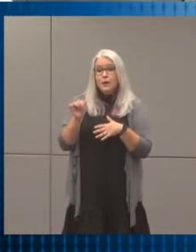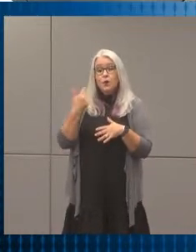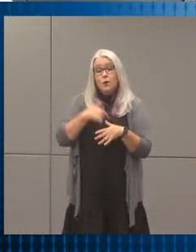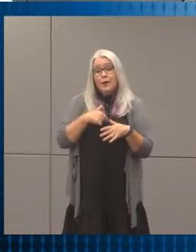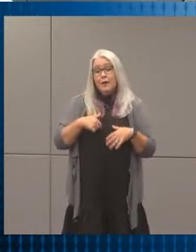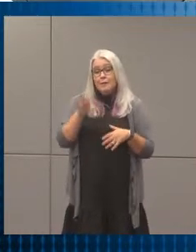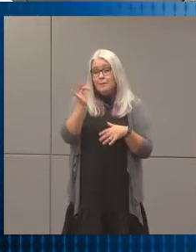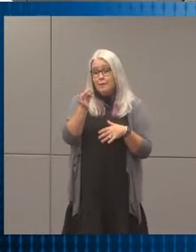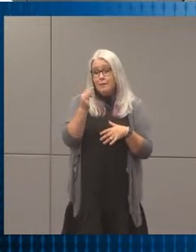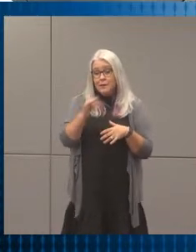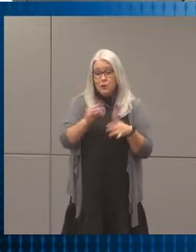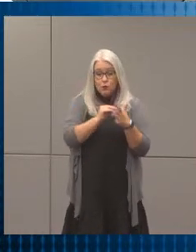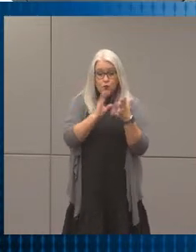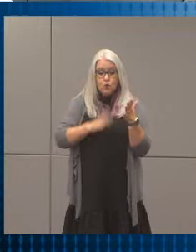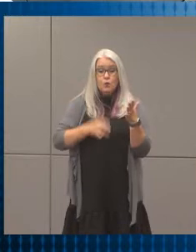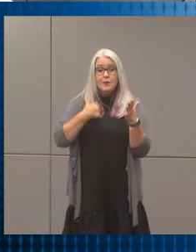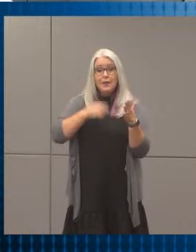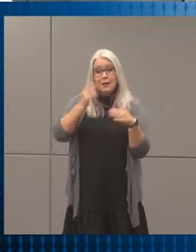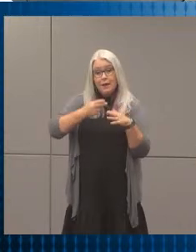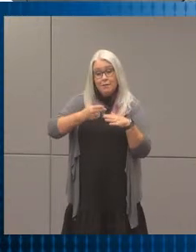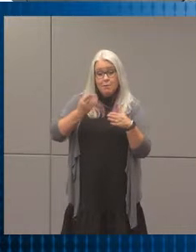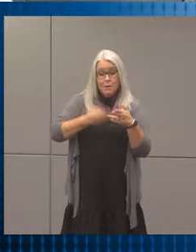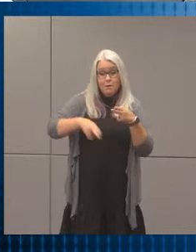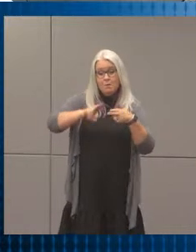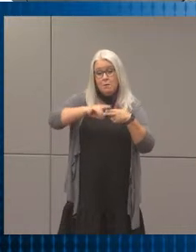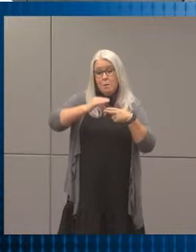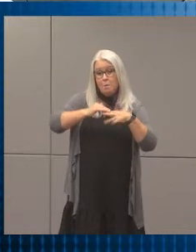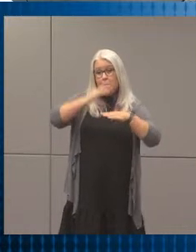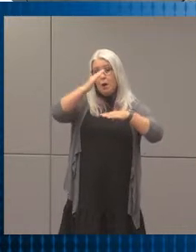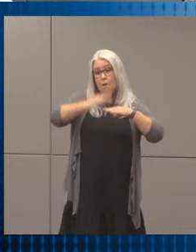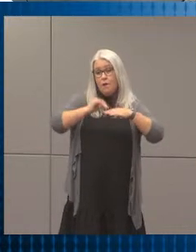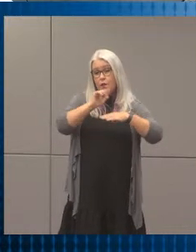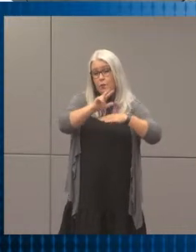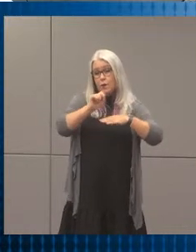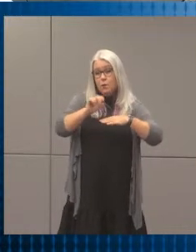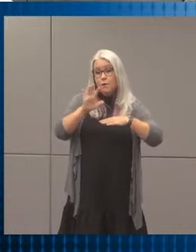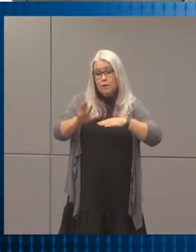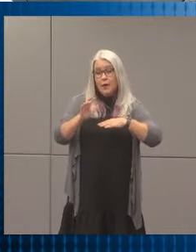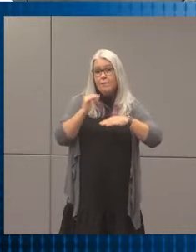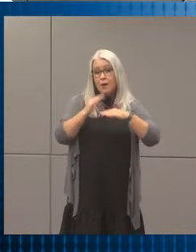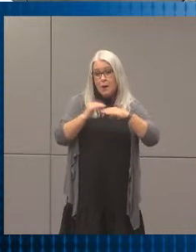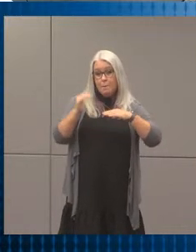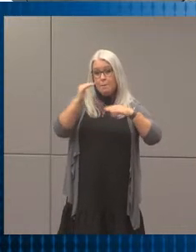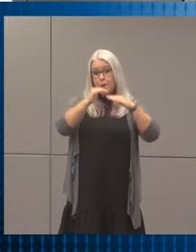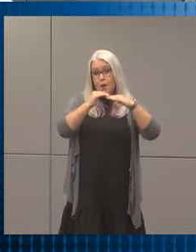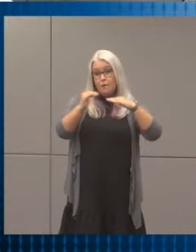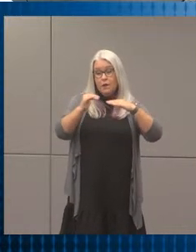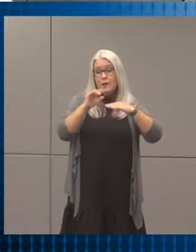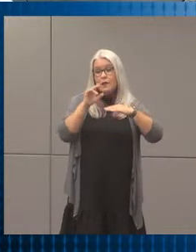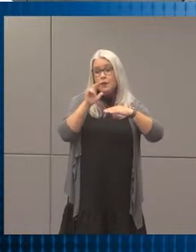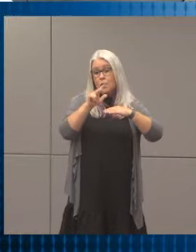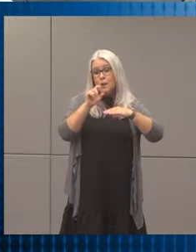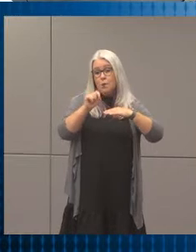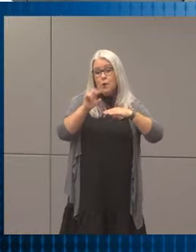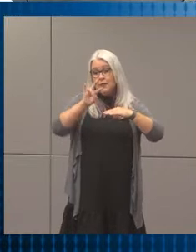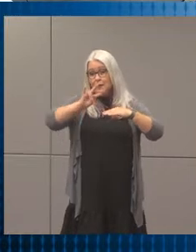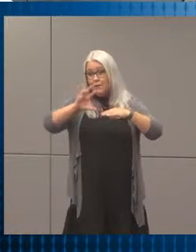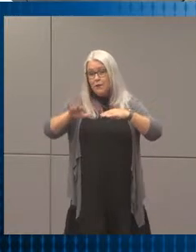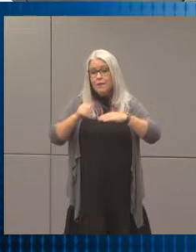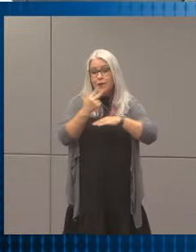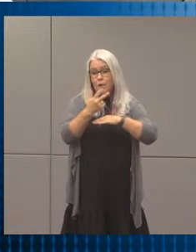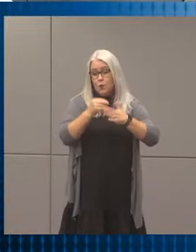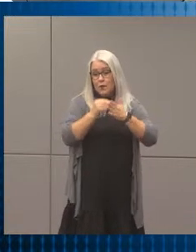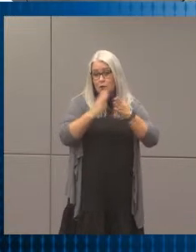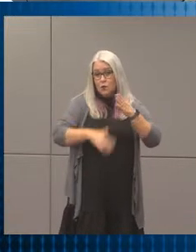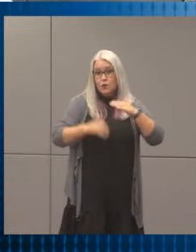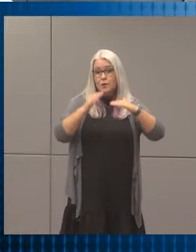19 students that had above a 3.5, 14 students that had above a 3.75, and 3 students that